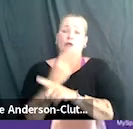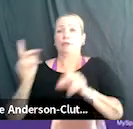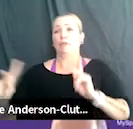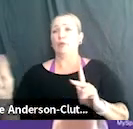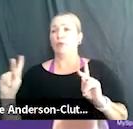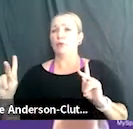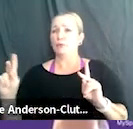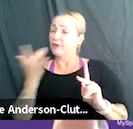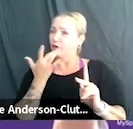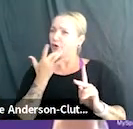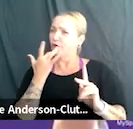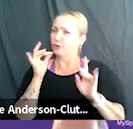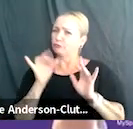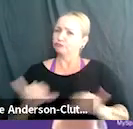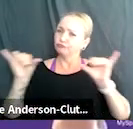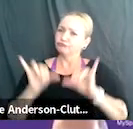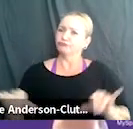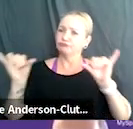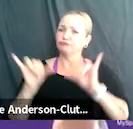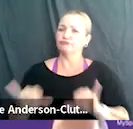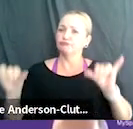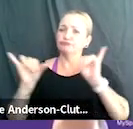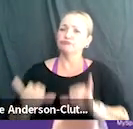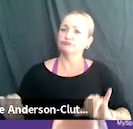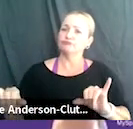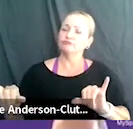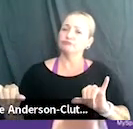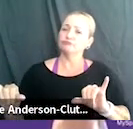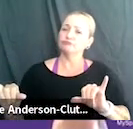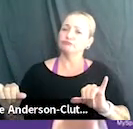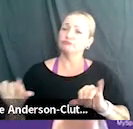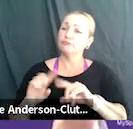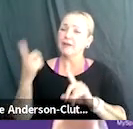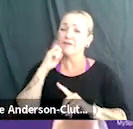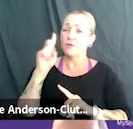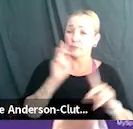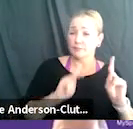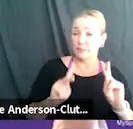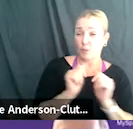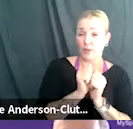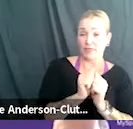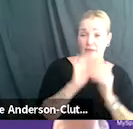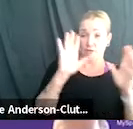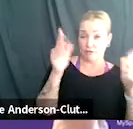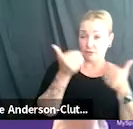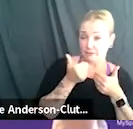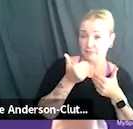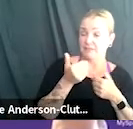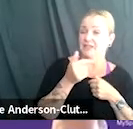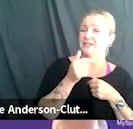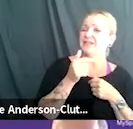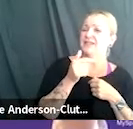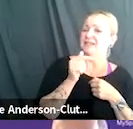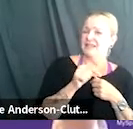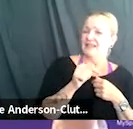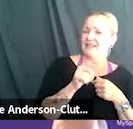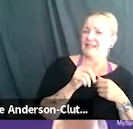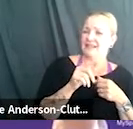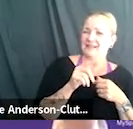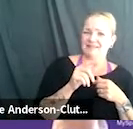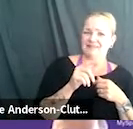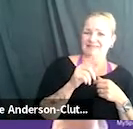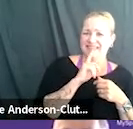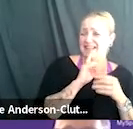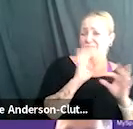followed, and oftentimes they're quite important. But really with people with autism, I think what's more unusual is when they are things that don't seem important, and yet people are really insistent